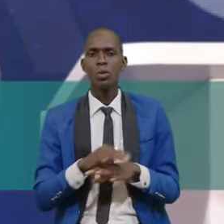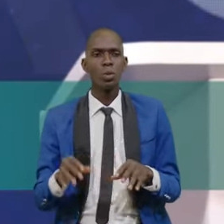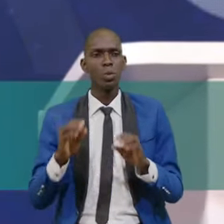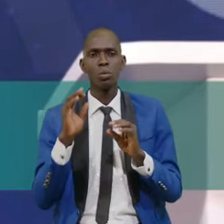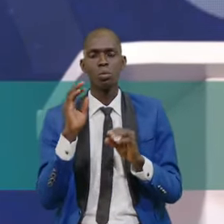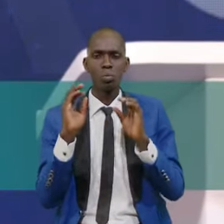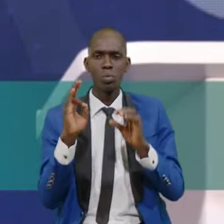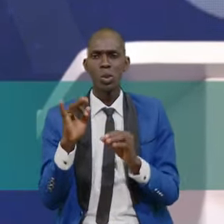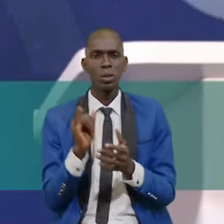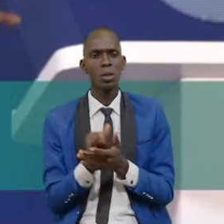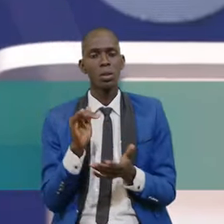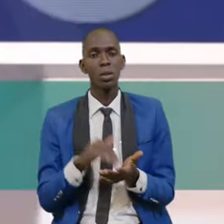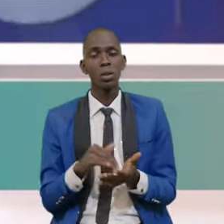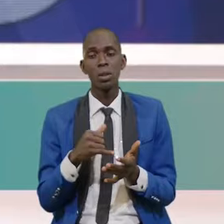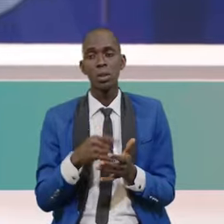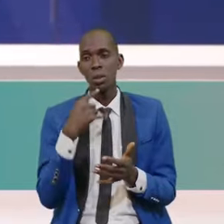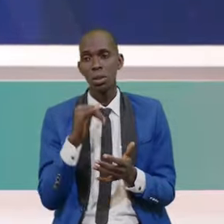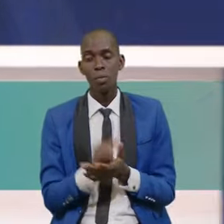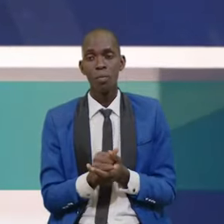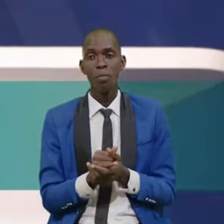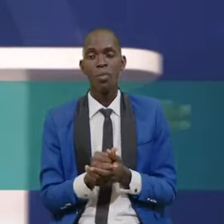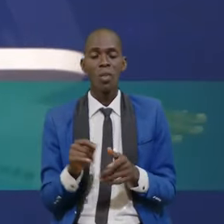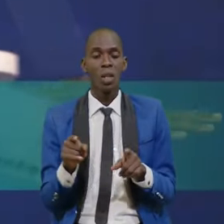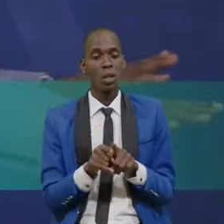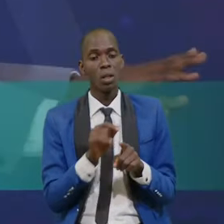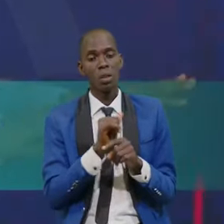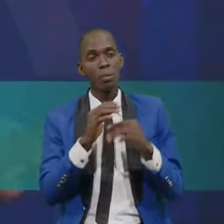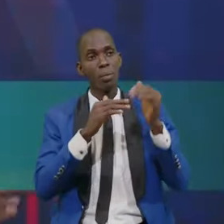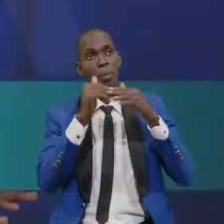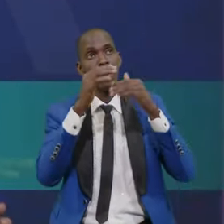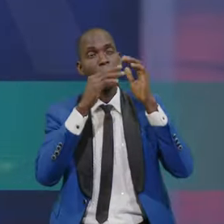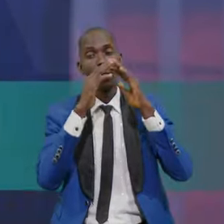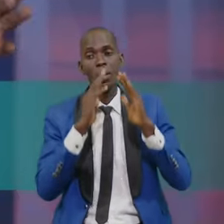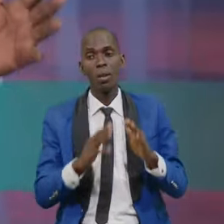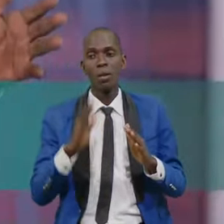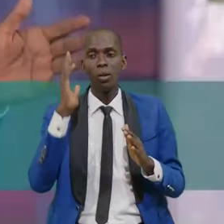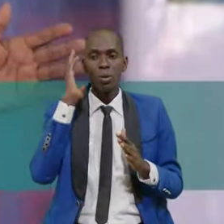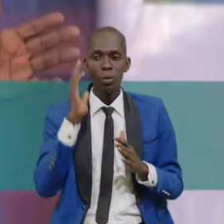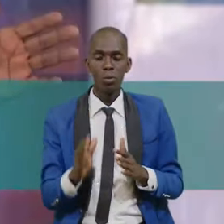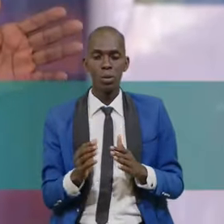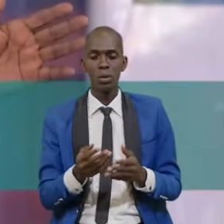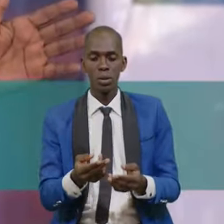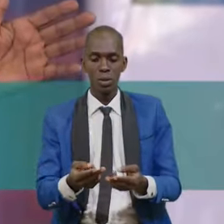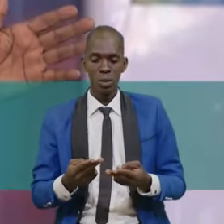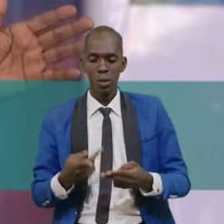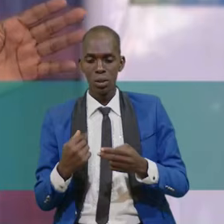again. It says, like a builder, we've laid the foundation. Now,